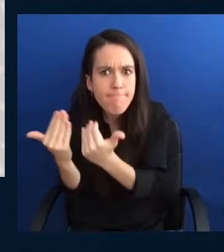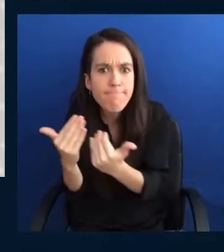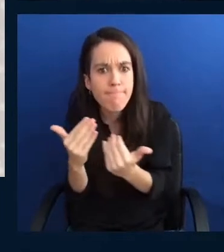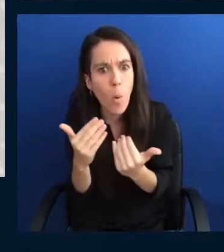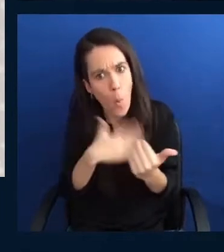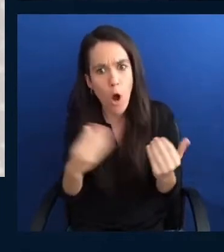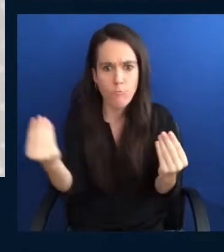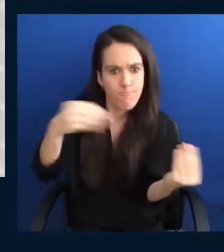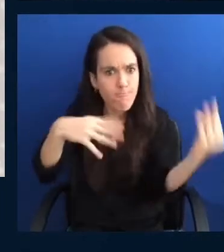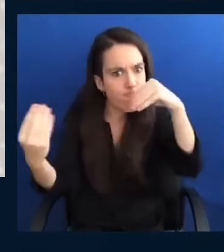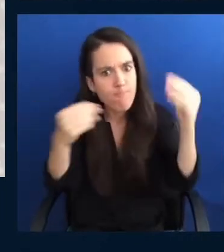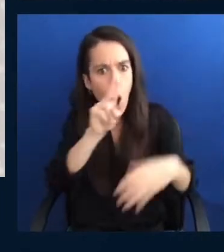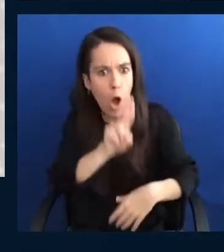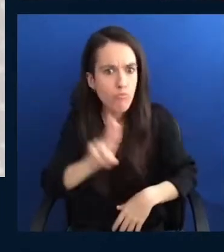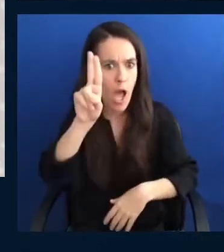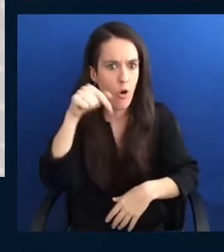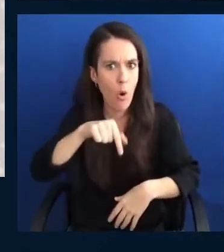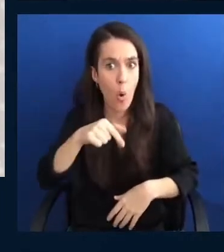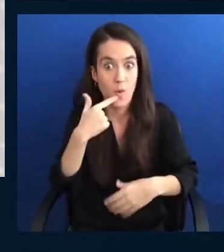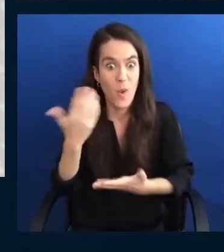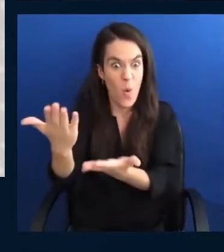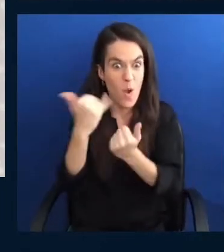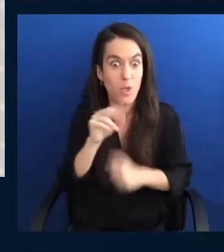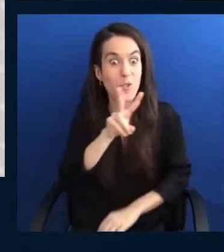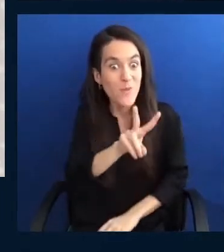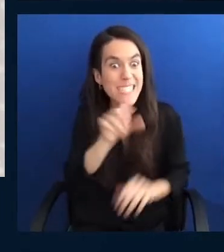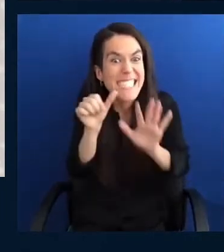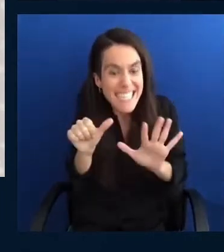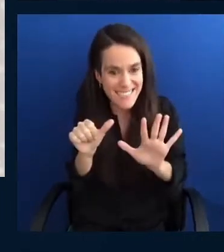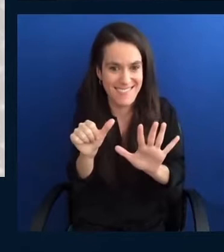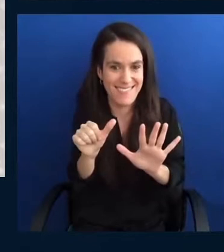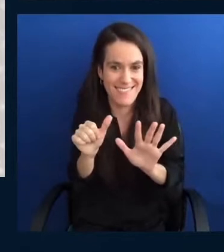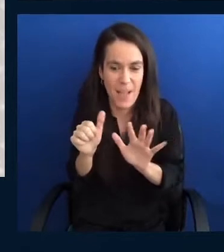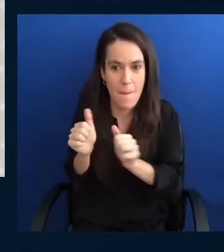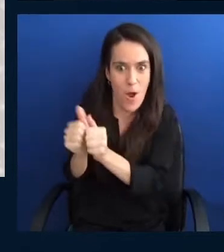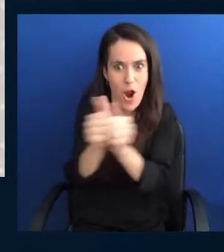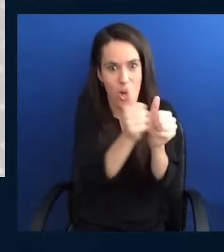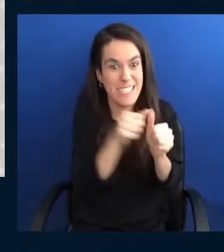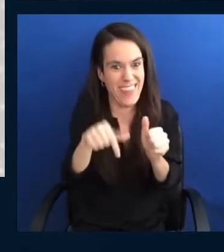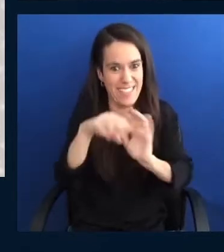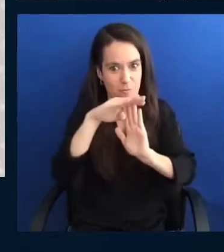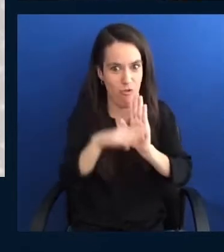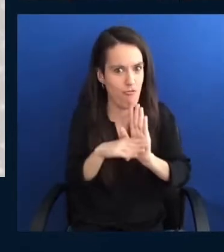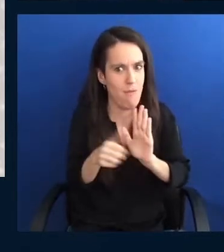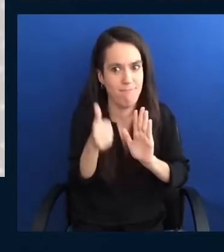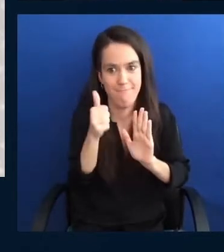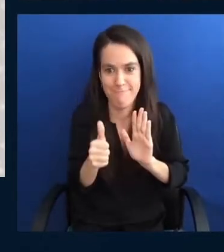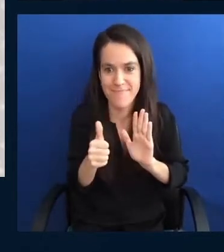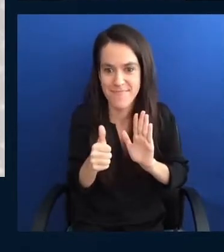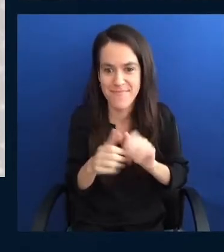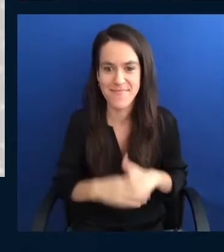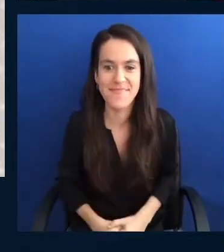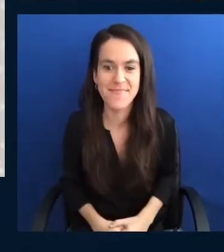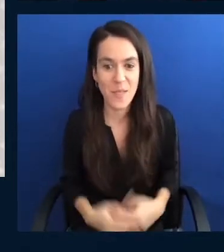Umbraco, and we're happy to welcome 26 partners to that program as well. It's just so